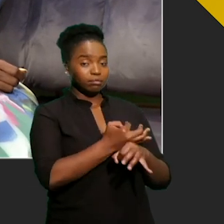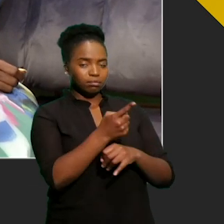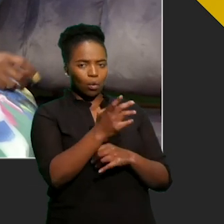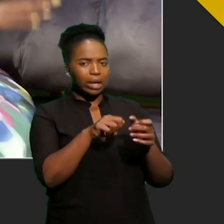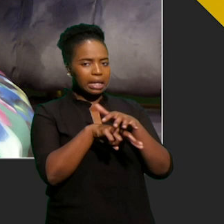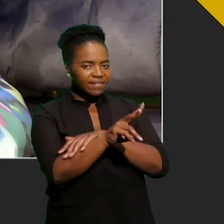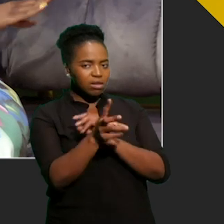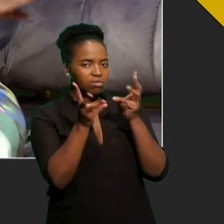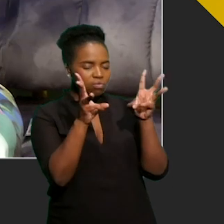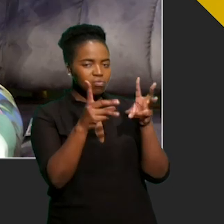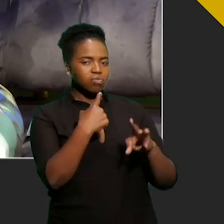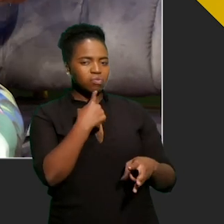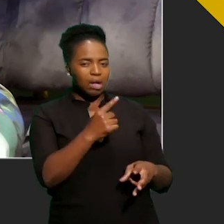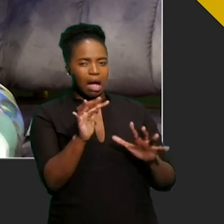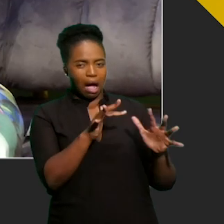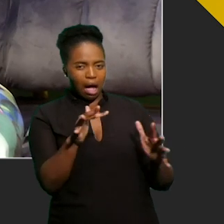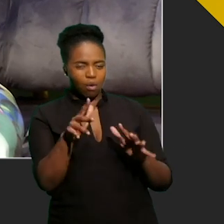there,